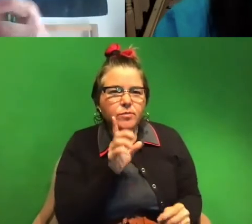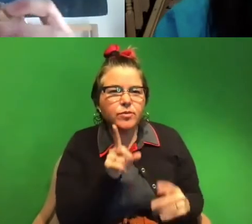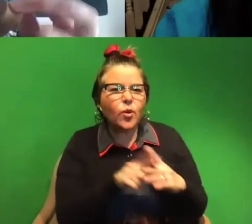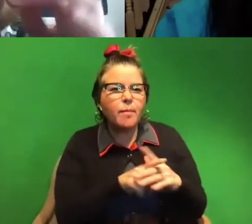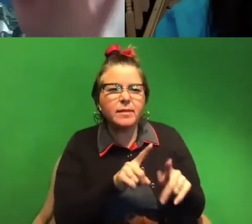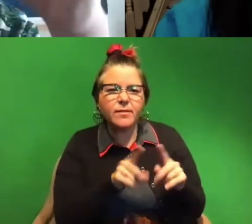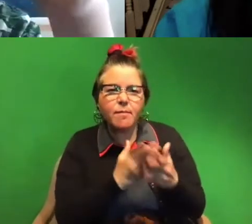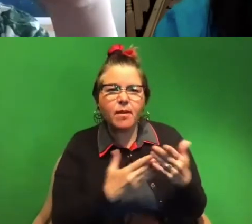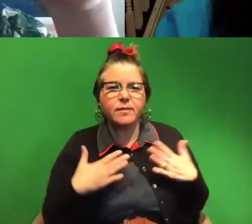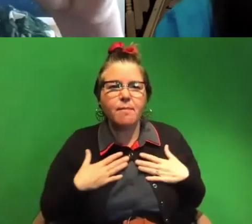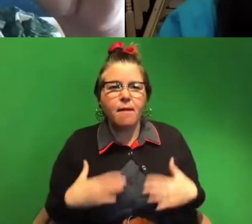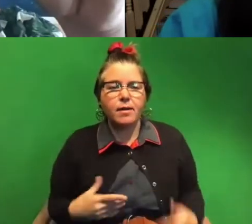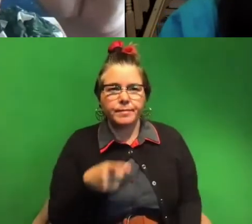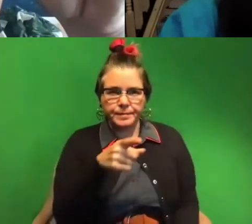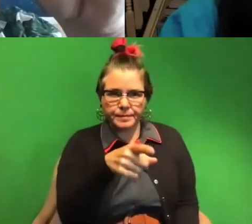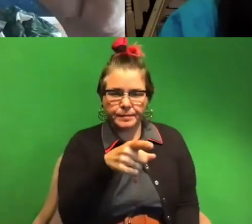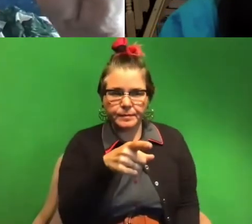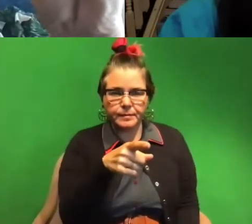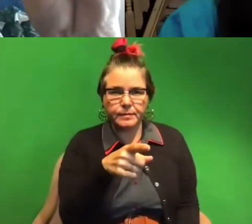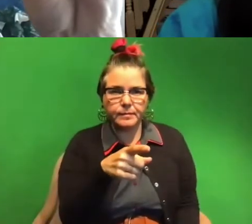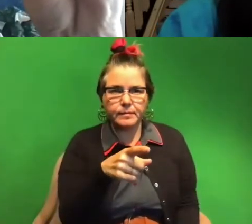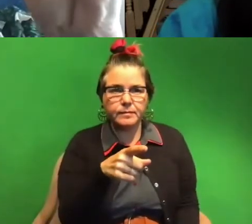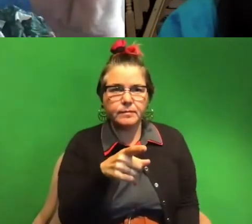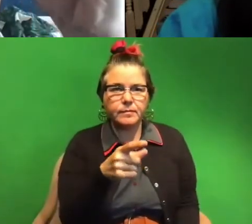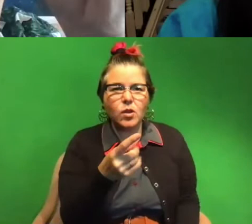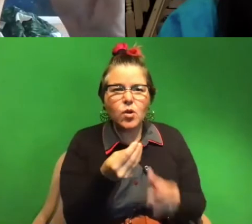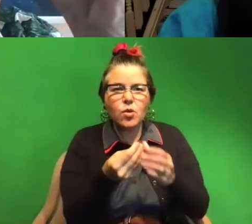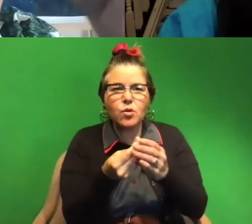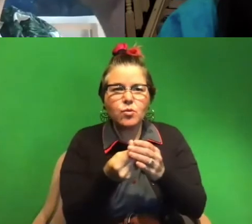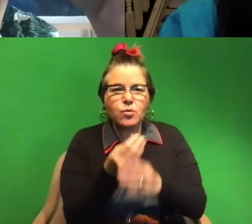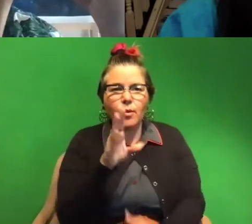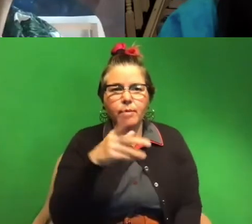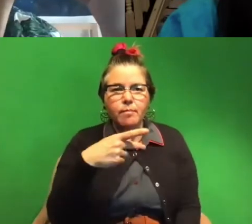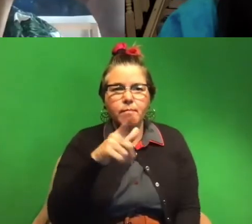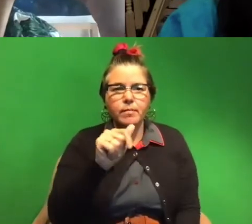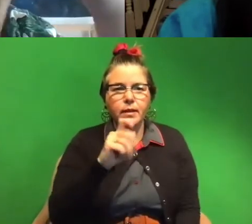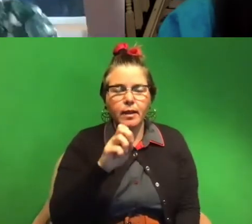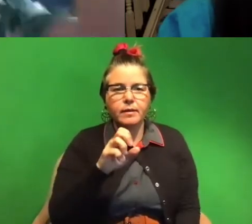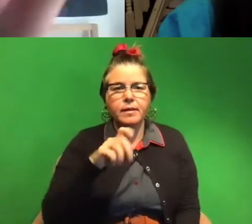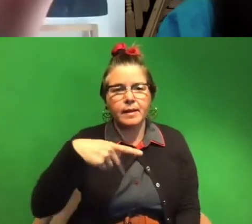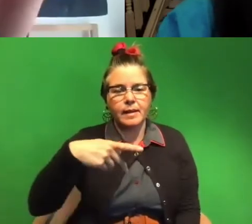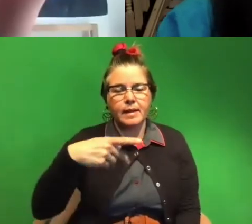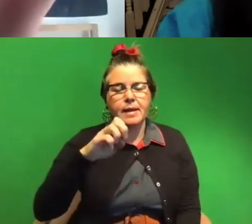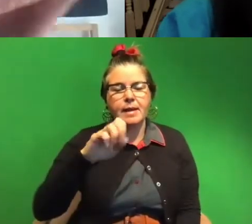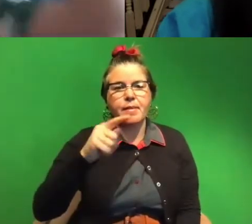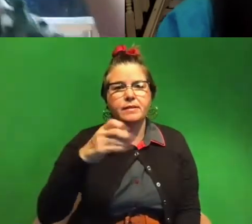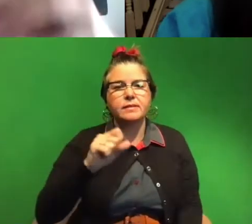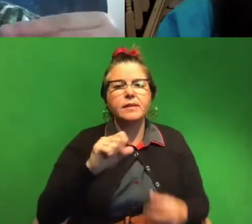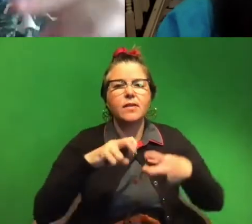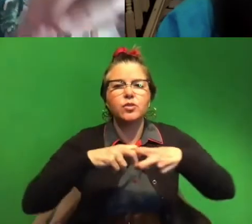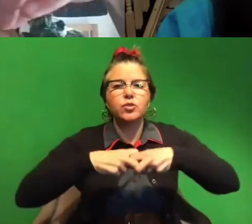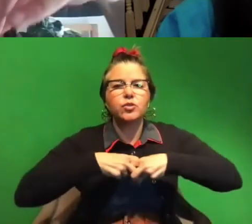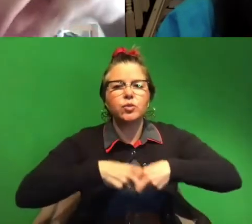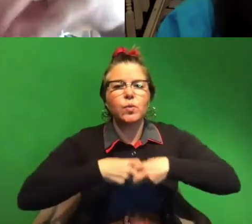body. So here we have a growth plate. So here, this is the epiphyses, so that's where your joint would be.